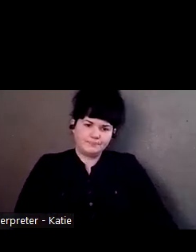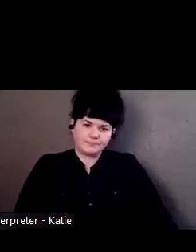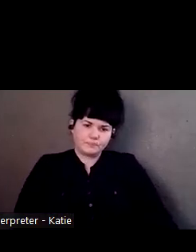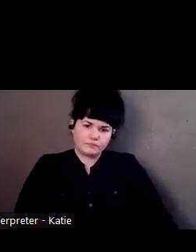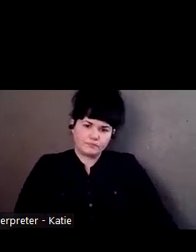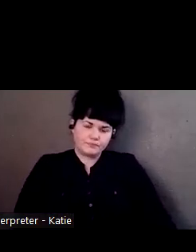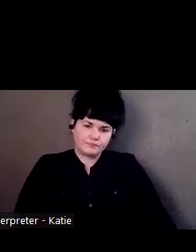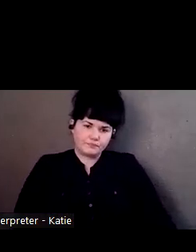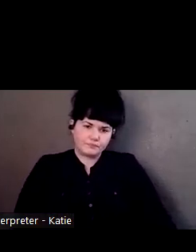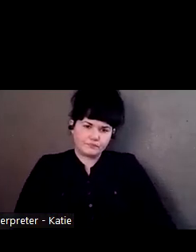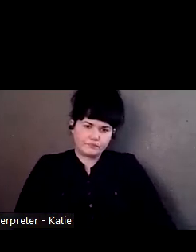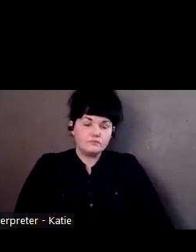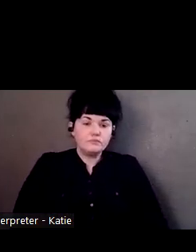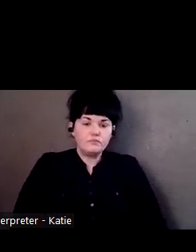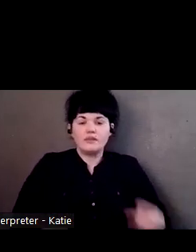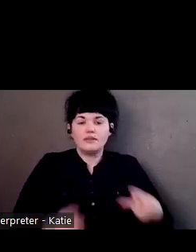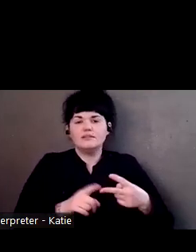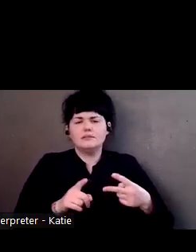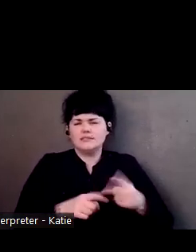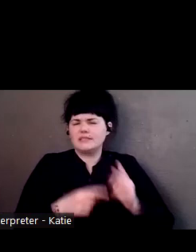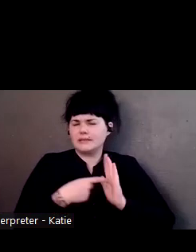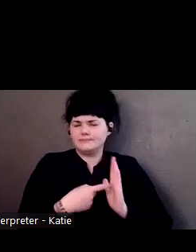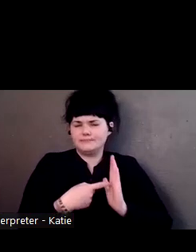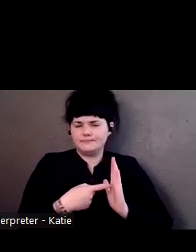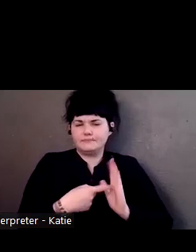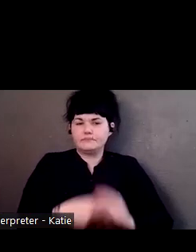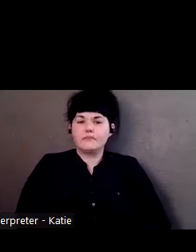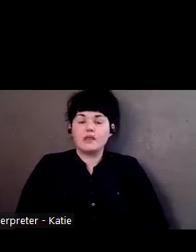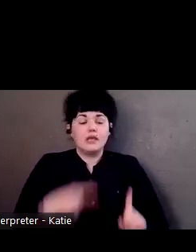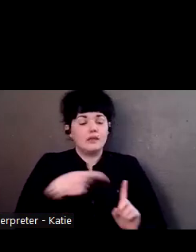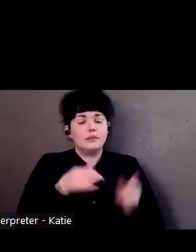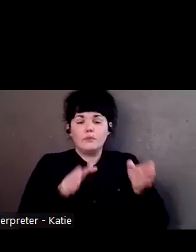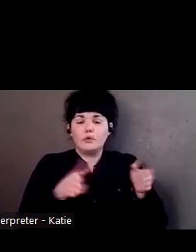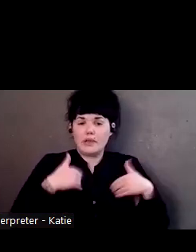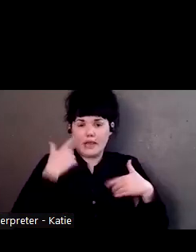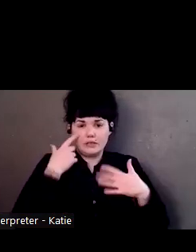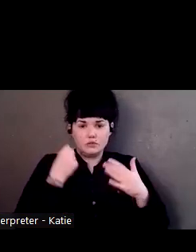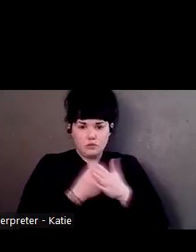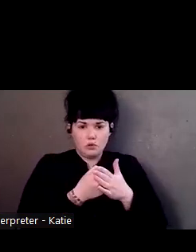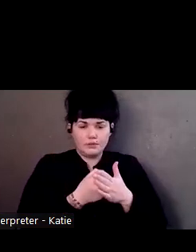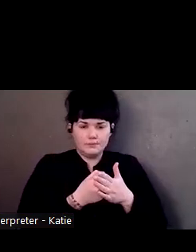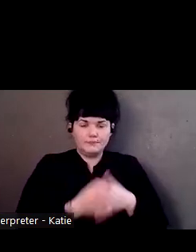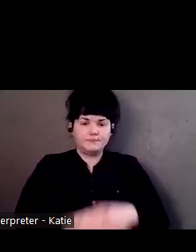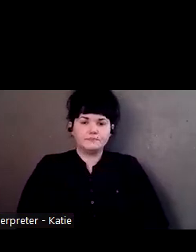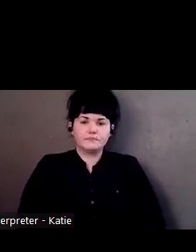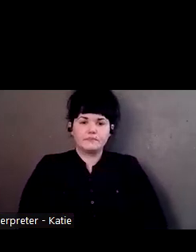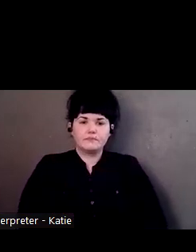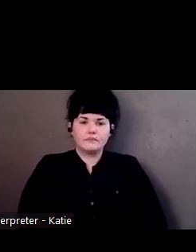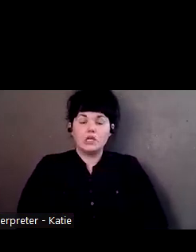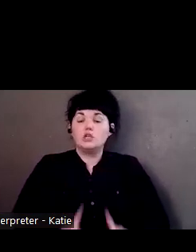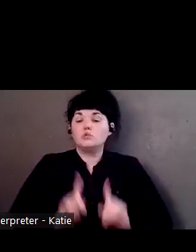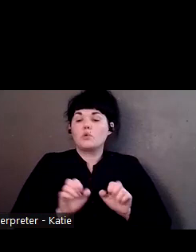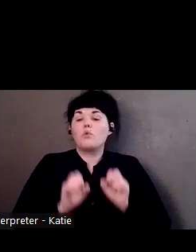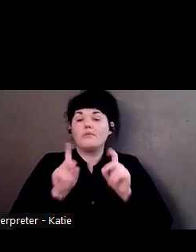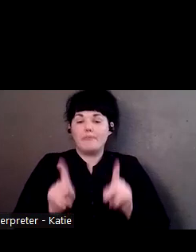So the second case study is for an individual, again, that had a stroke. She was returning to work as a familiar position as a